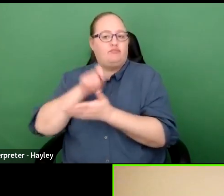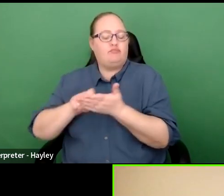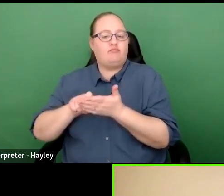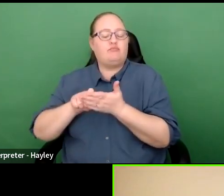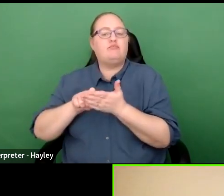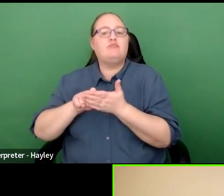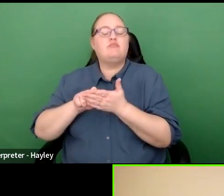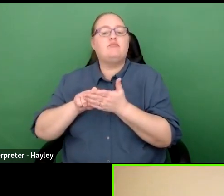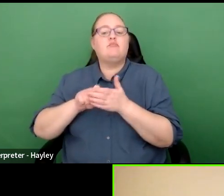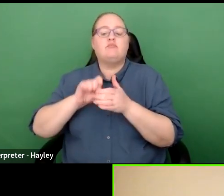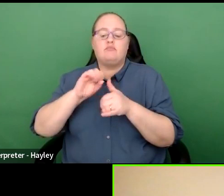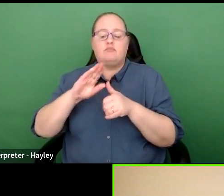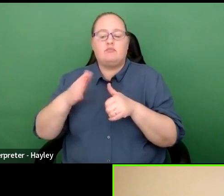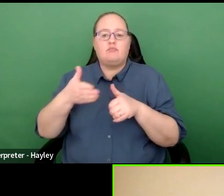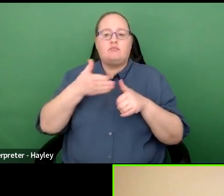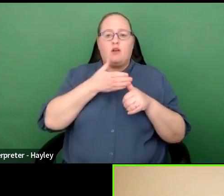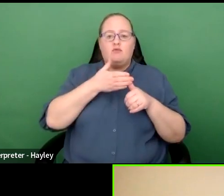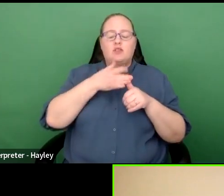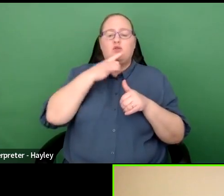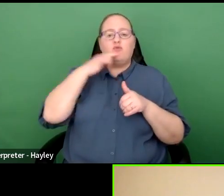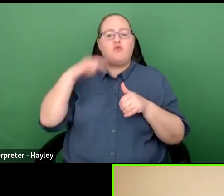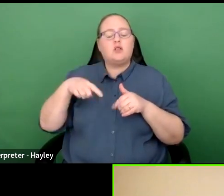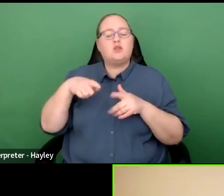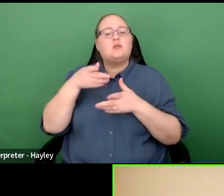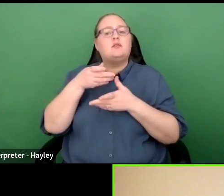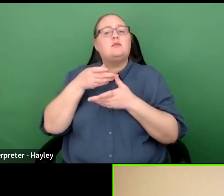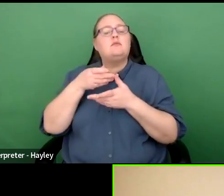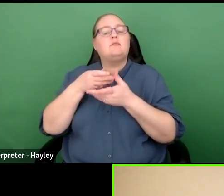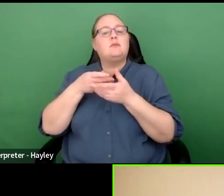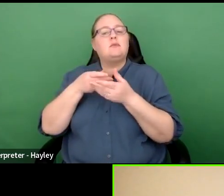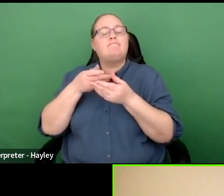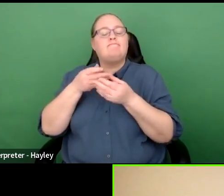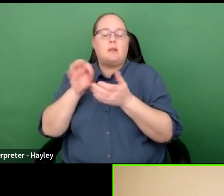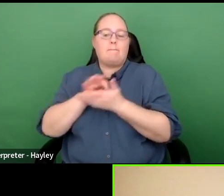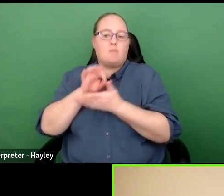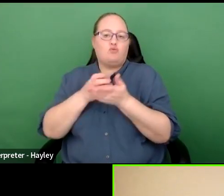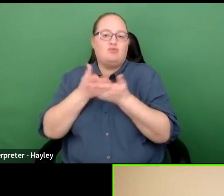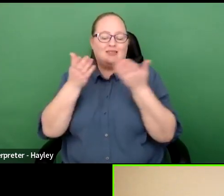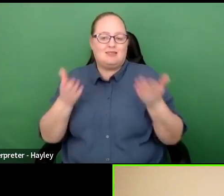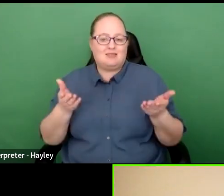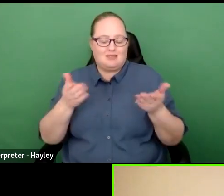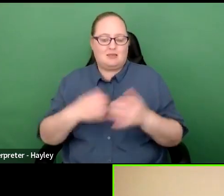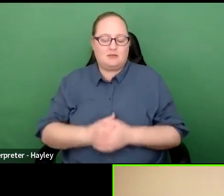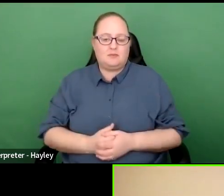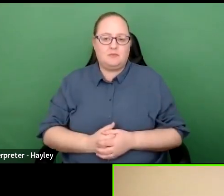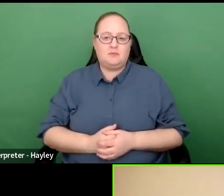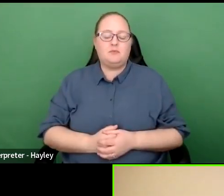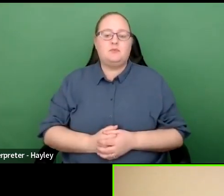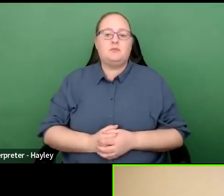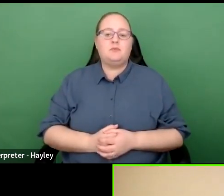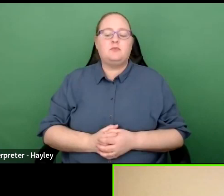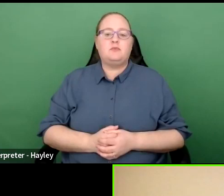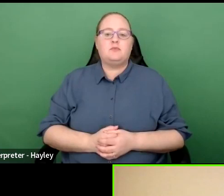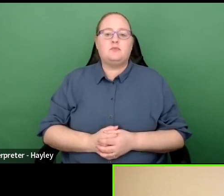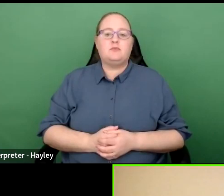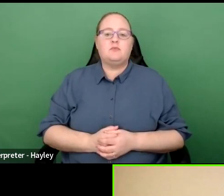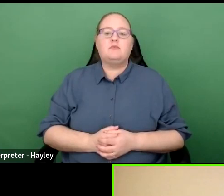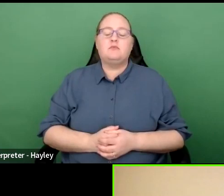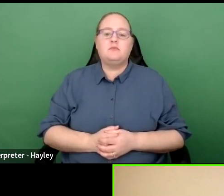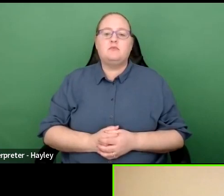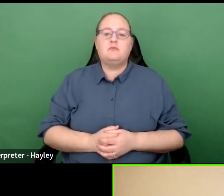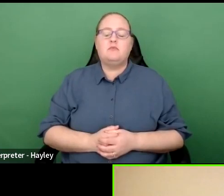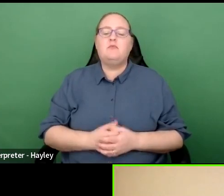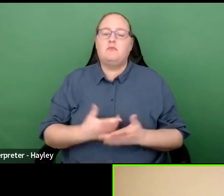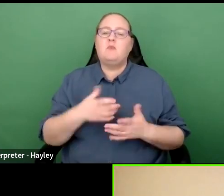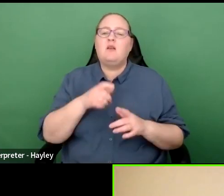of Russian Democracy, the State's Origins of Russian Democracy. And let me just